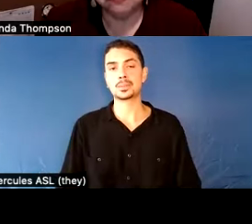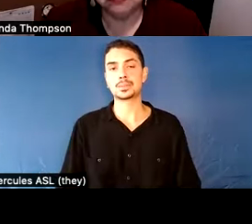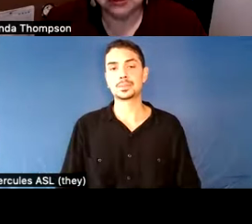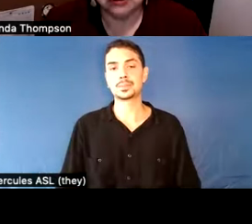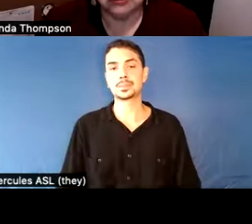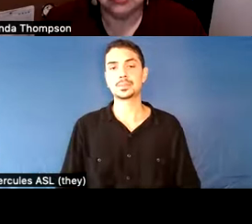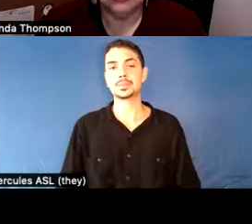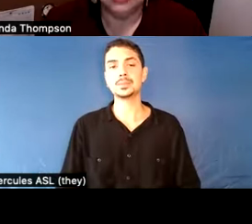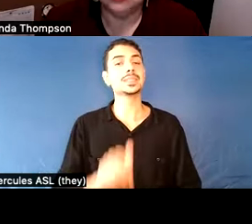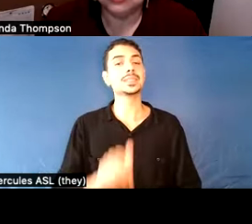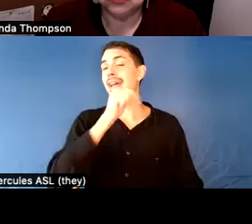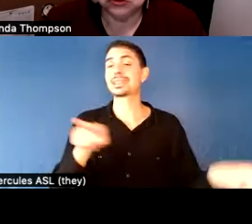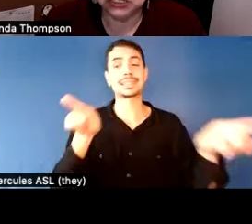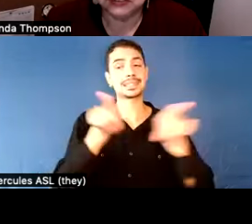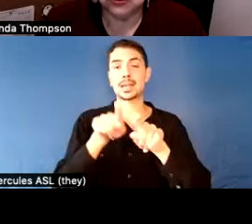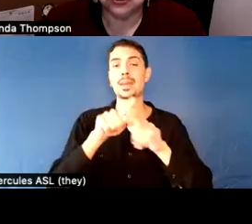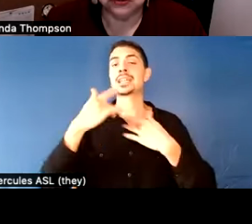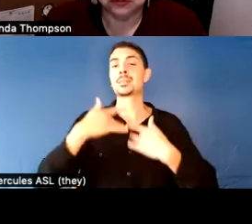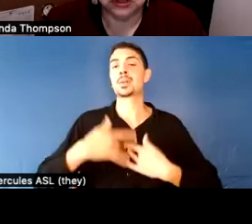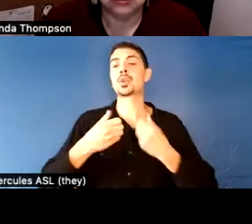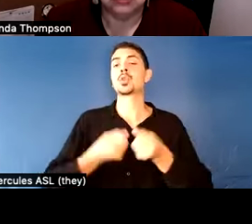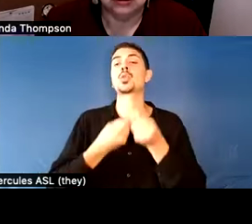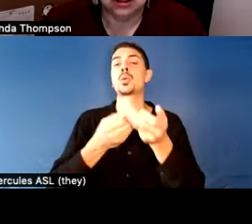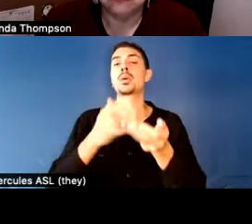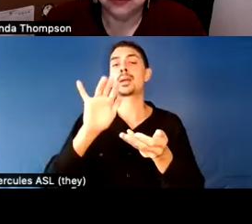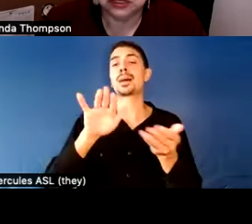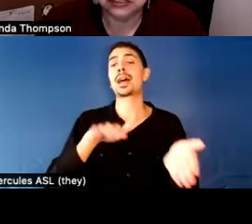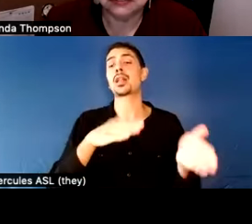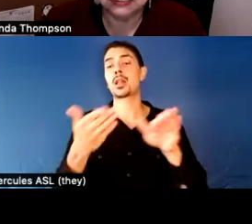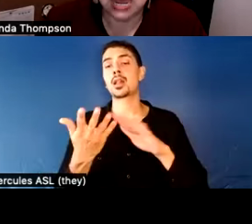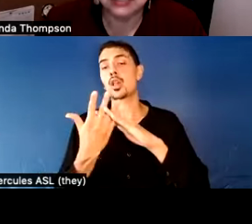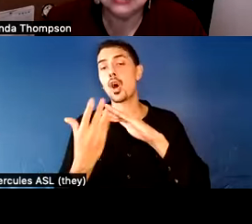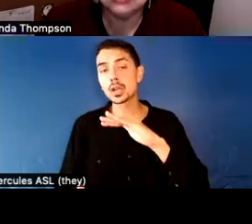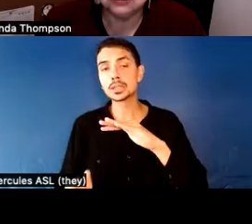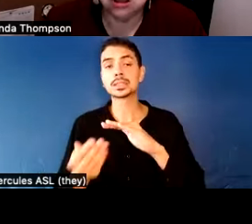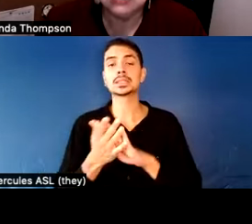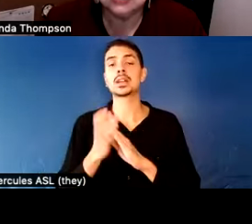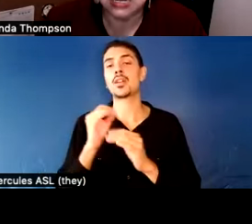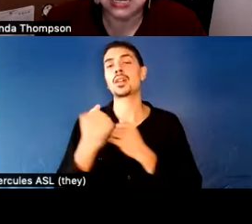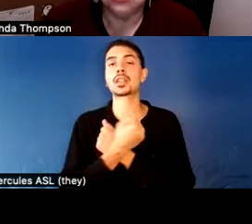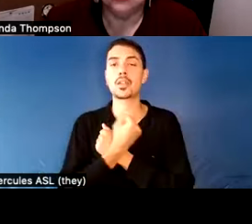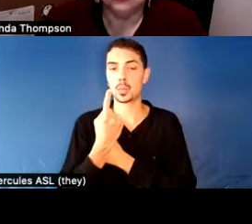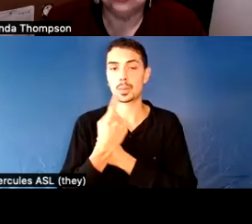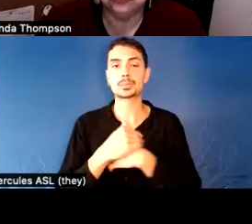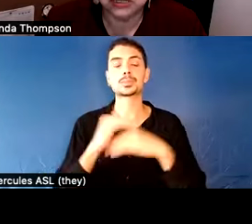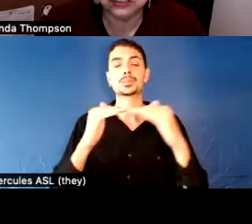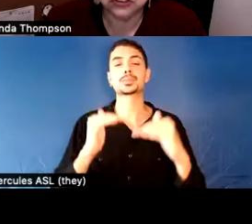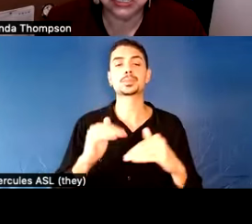one. Then there's a mood disorder, feelings of sadness, loss,